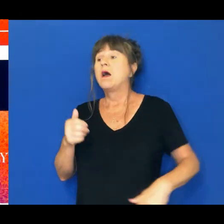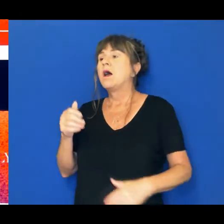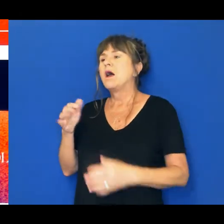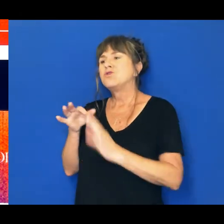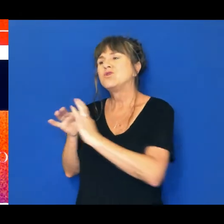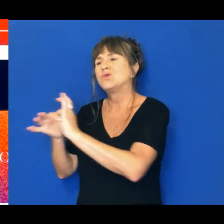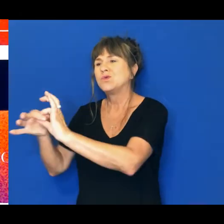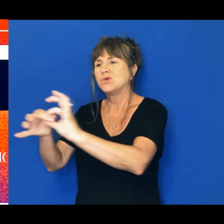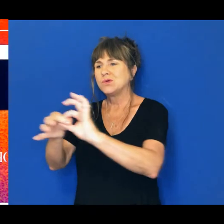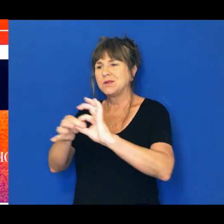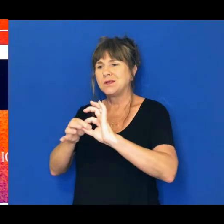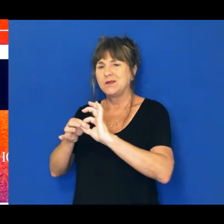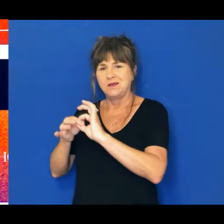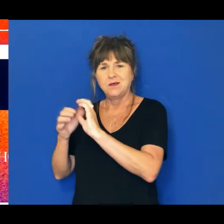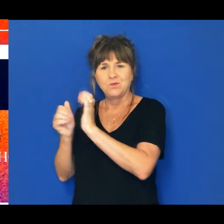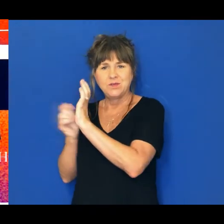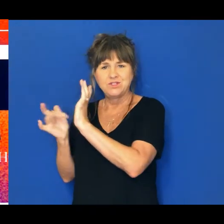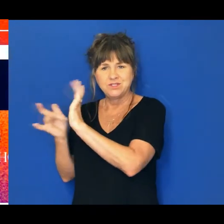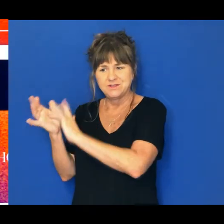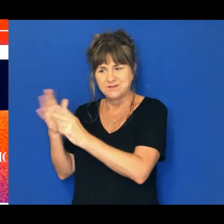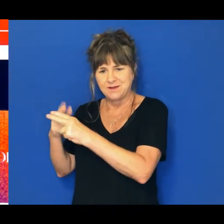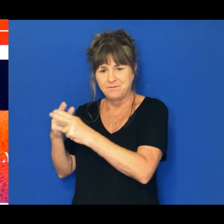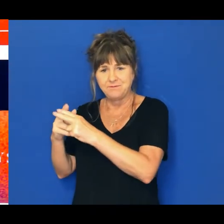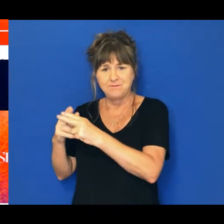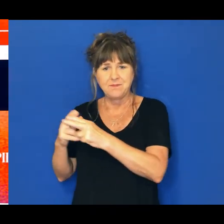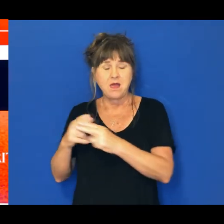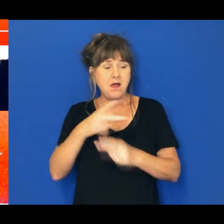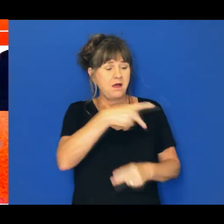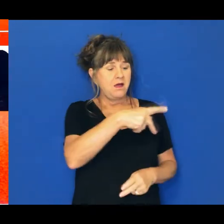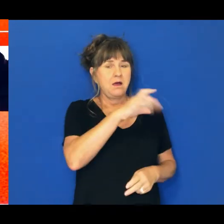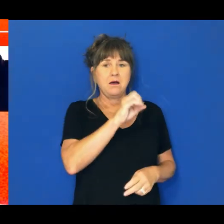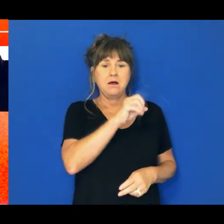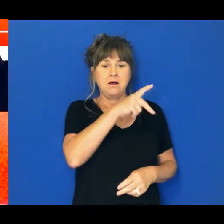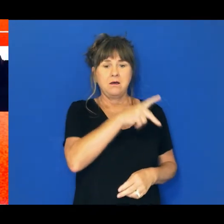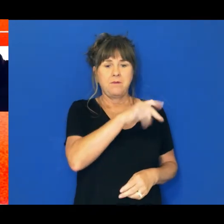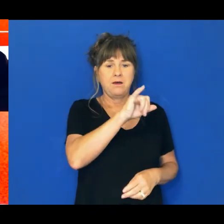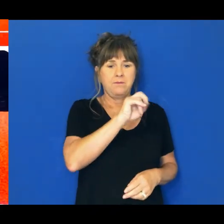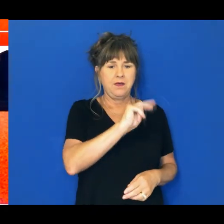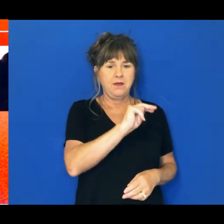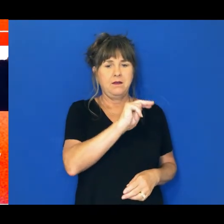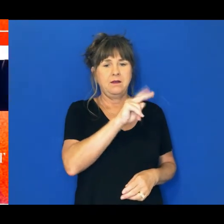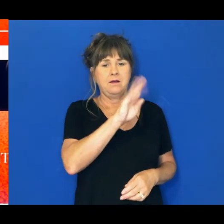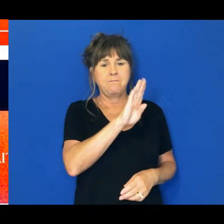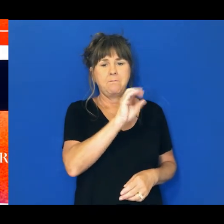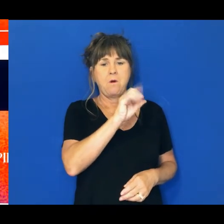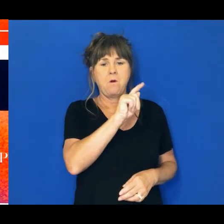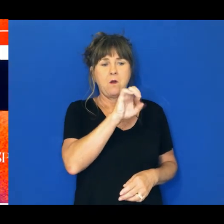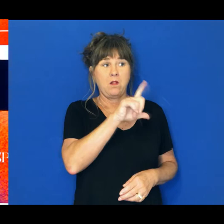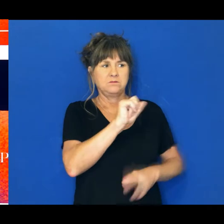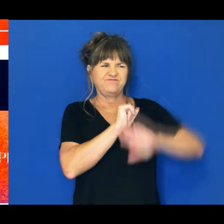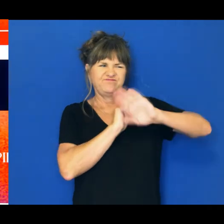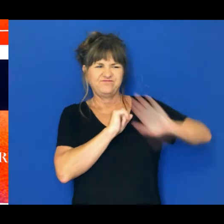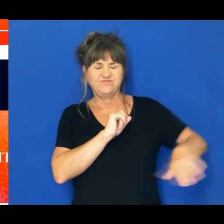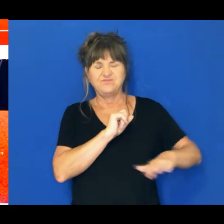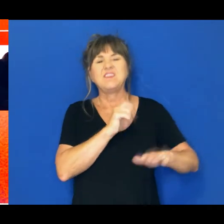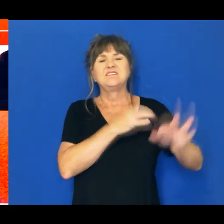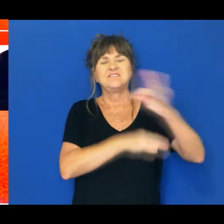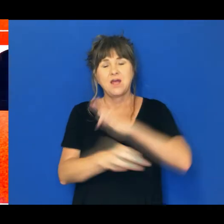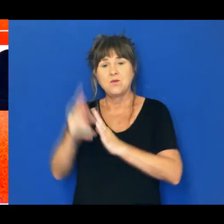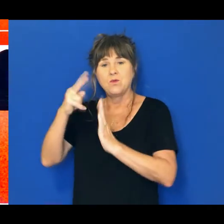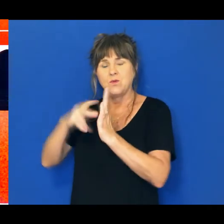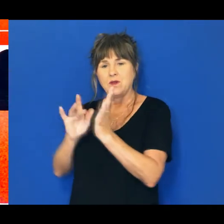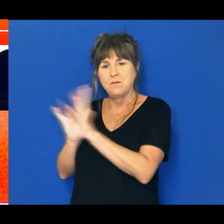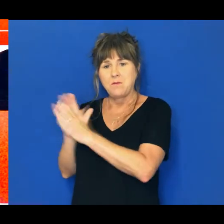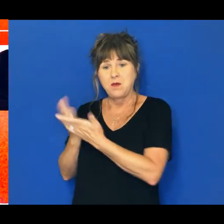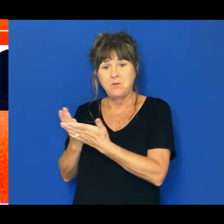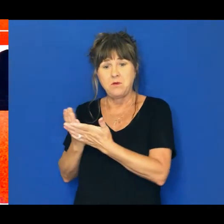can say yes to unity in Jesus' name. You can say no to popping bottles and yes to reading Bibles. Come on, because half the room, you